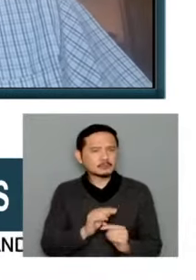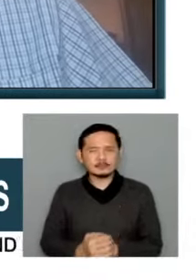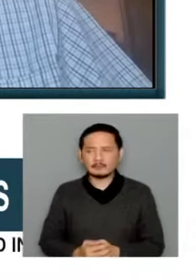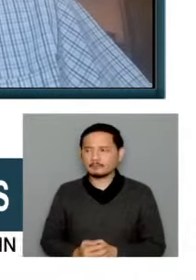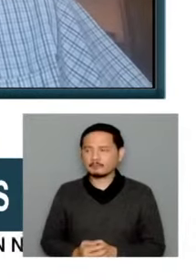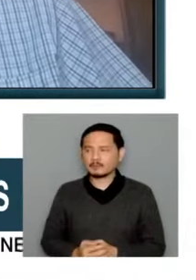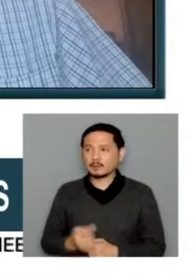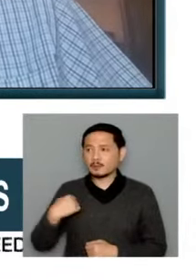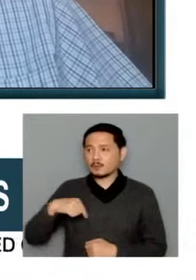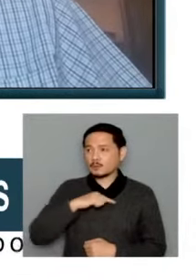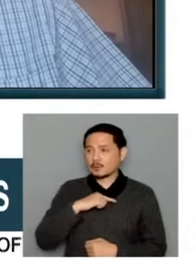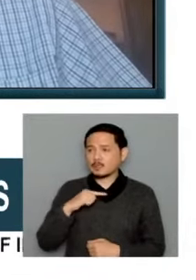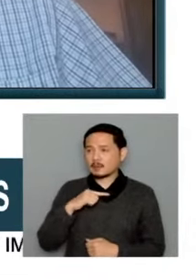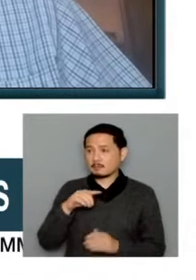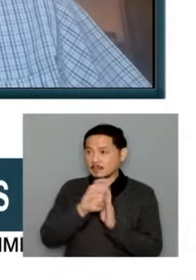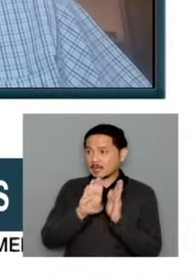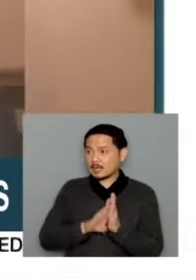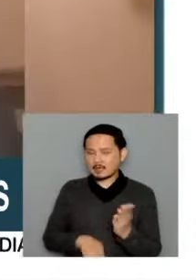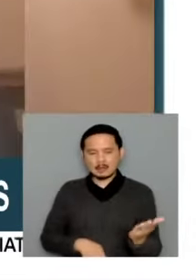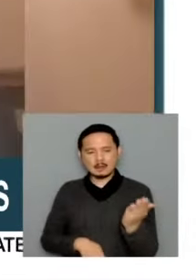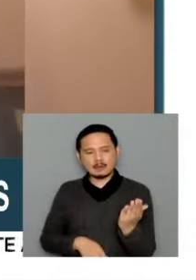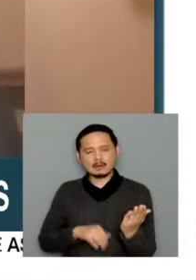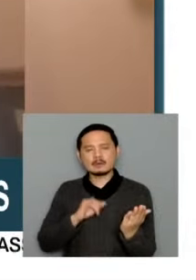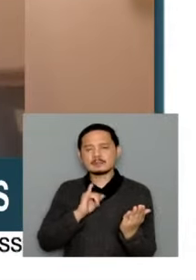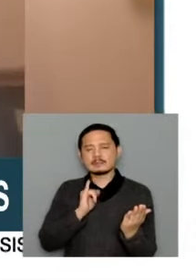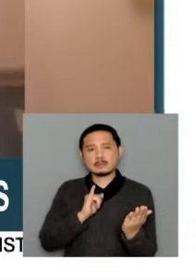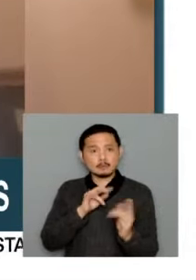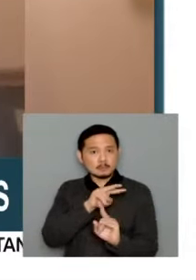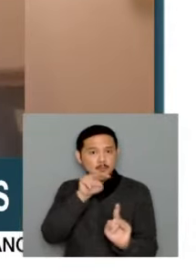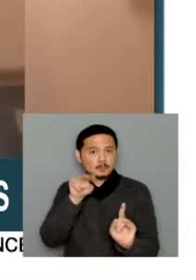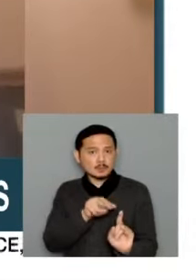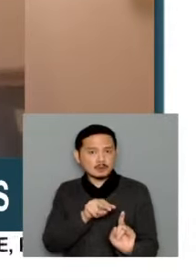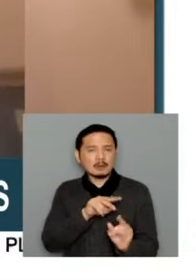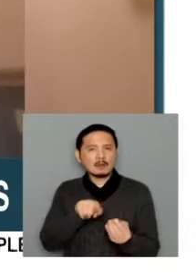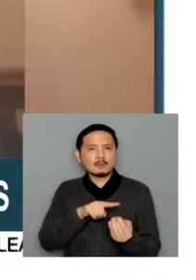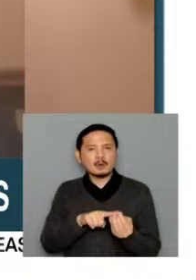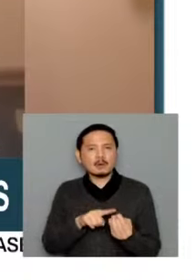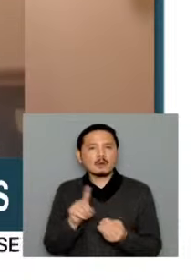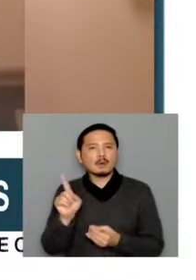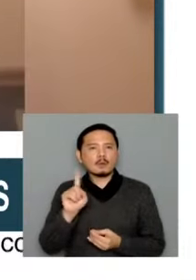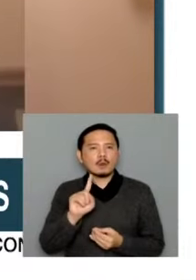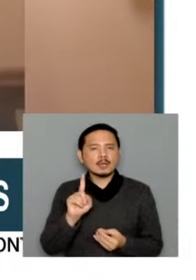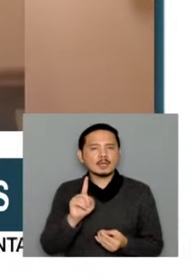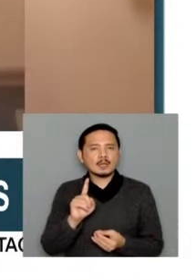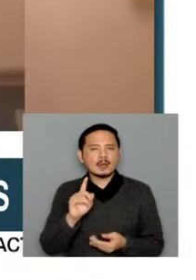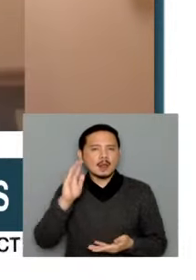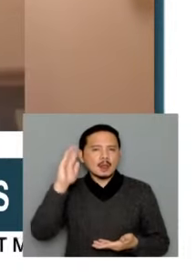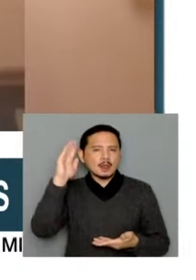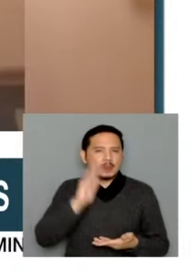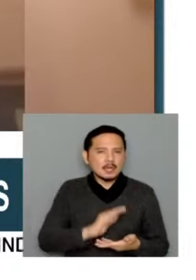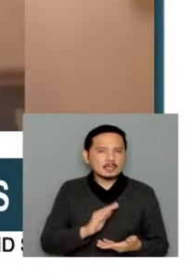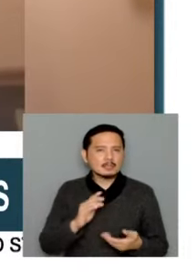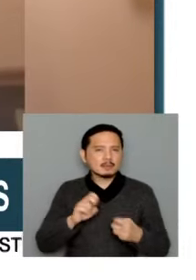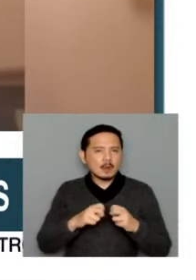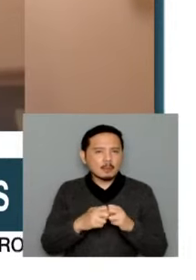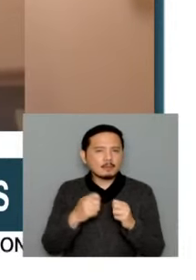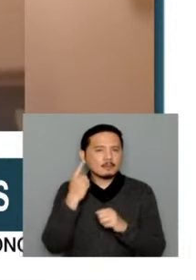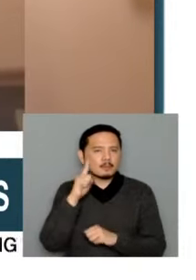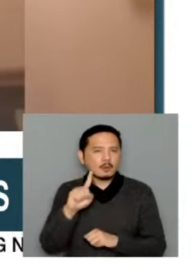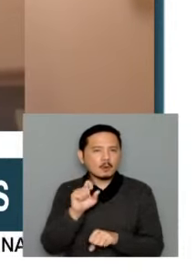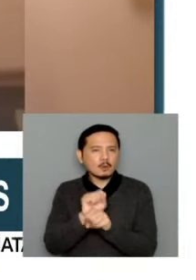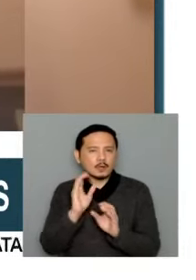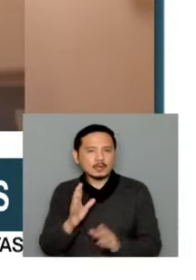the bill from the perspective of what would be the least painful for both the workers and employers. We're in the middle